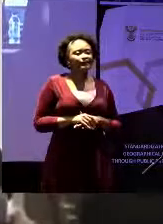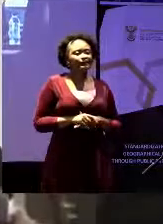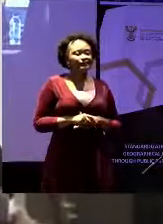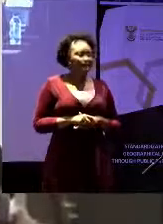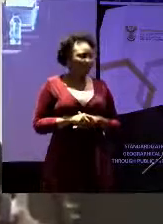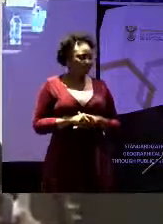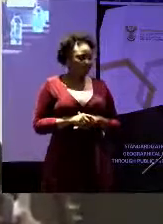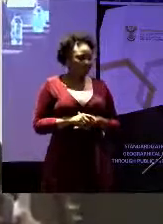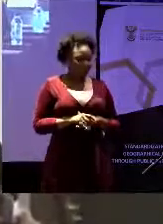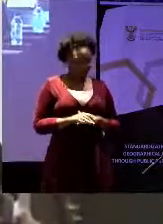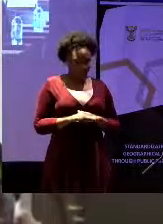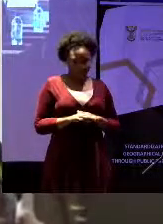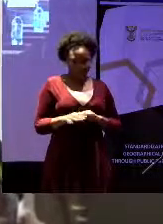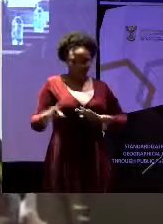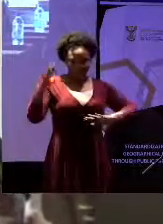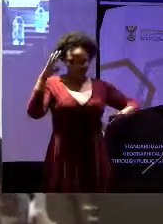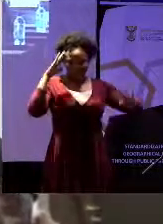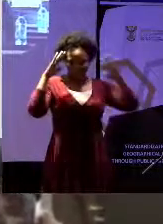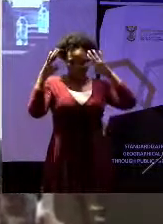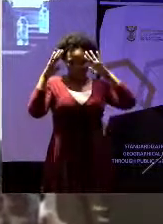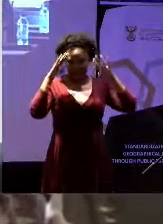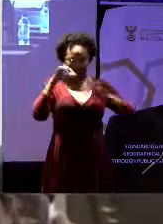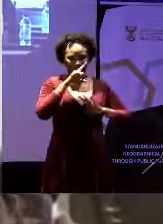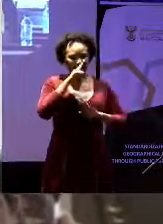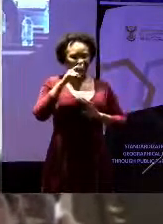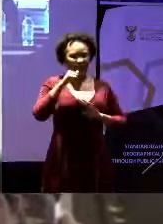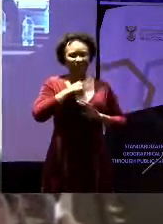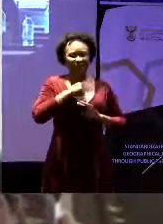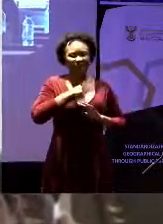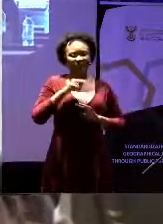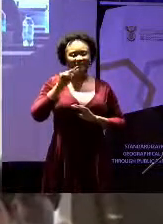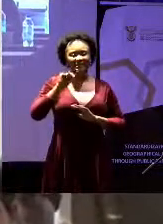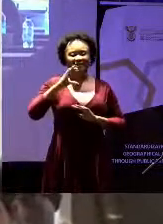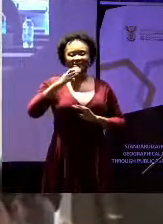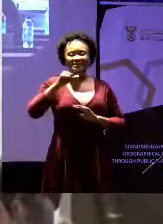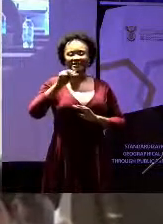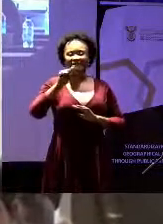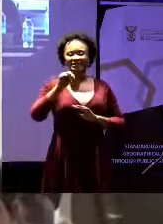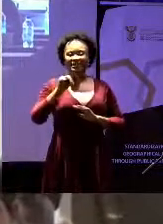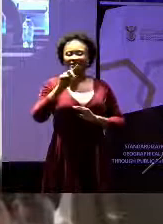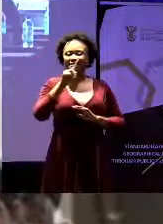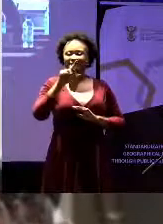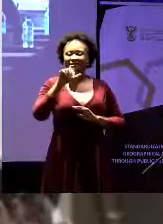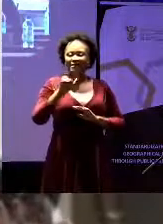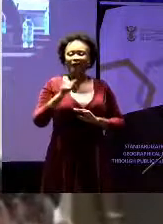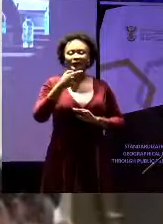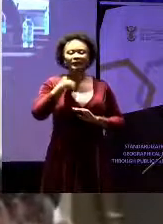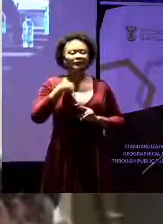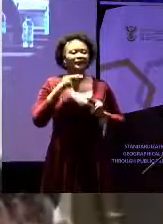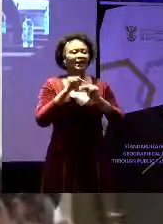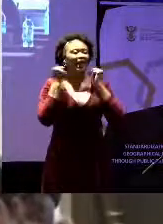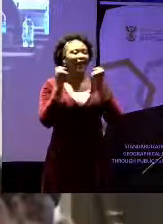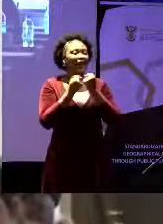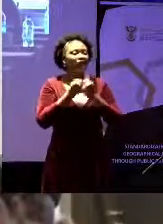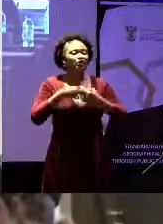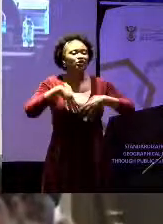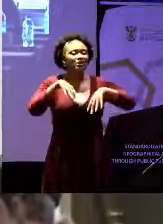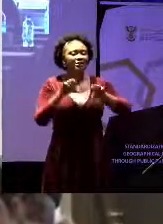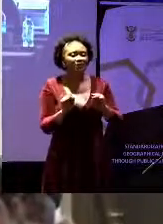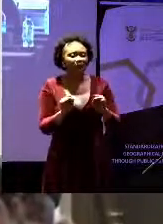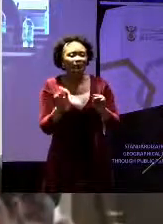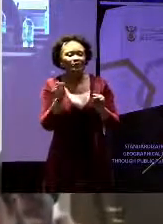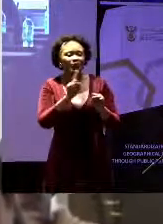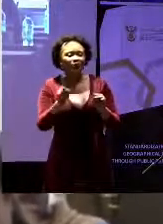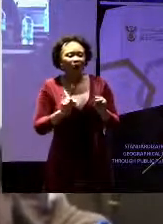It says Molweni. My name is Kuba Melvin Arendse. I'm the national chairperson of the Kai Korana